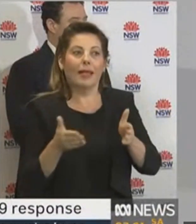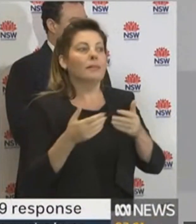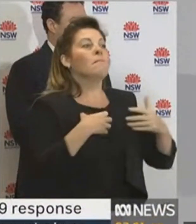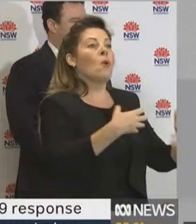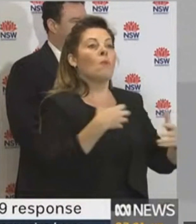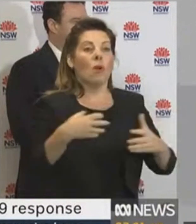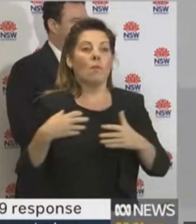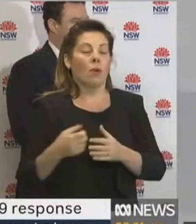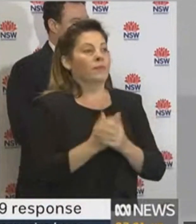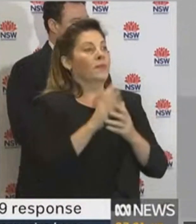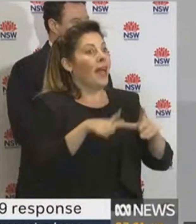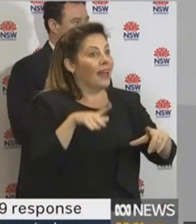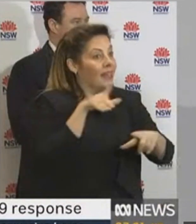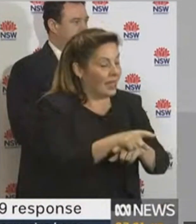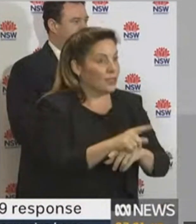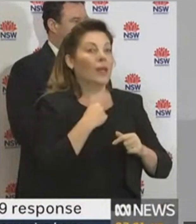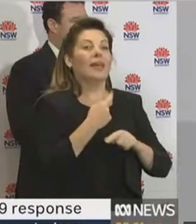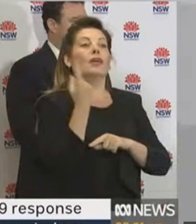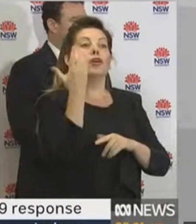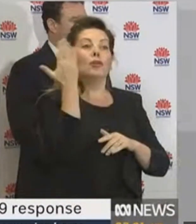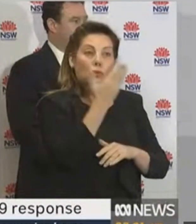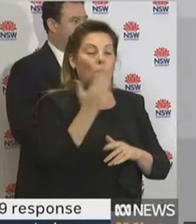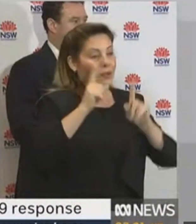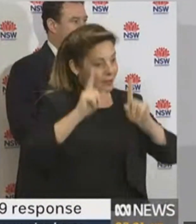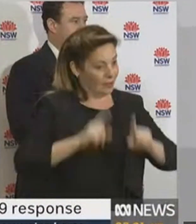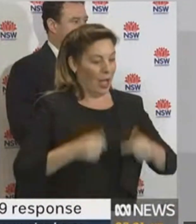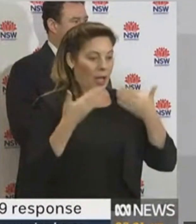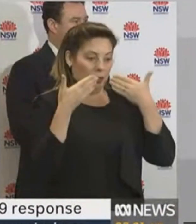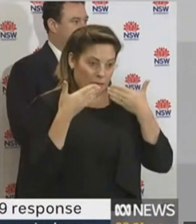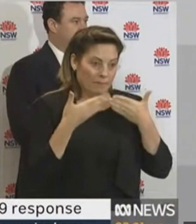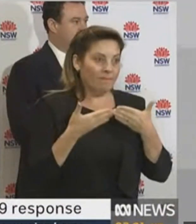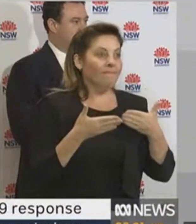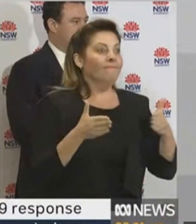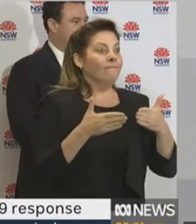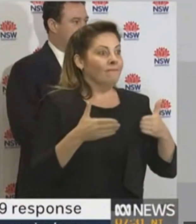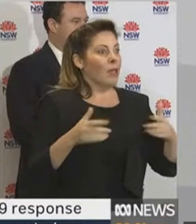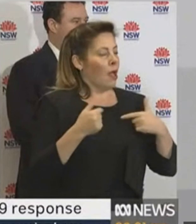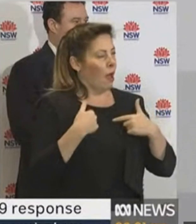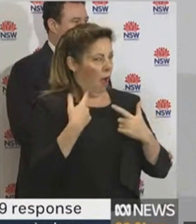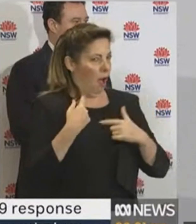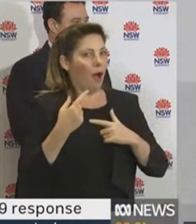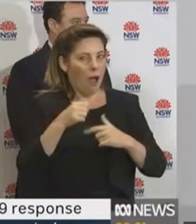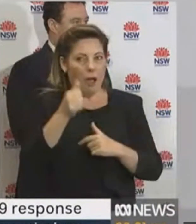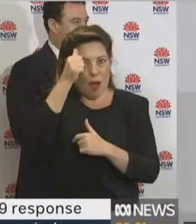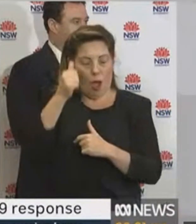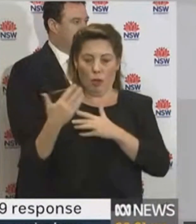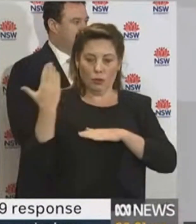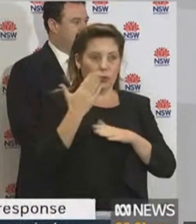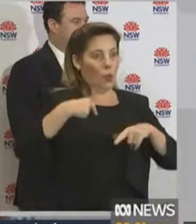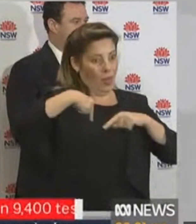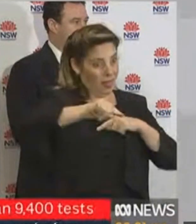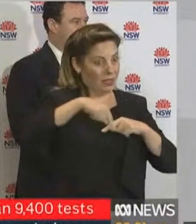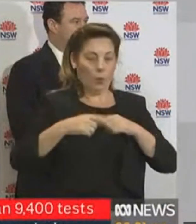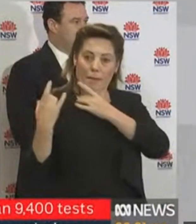very pleased with the reports we're getting on the readiness of our schools for next week. So we've got extra cleaning in place, we've got